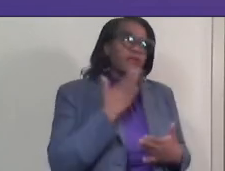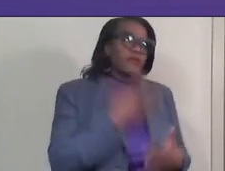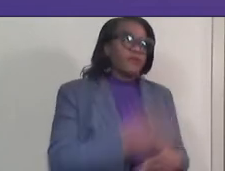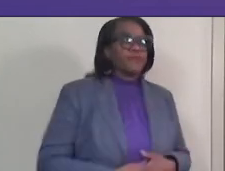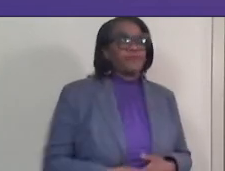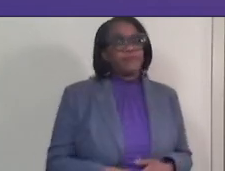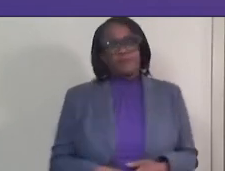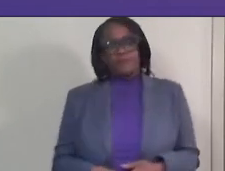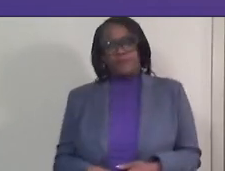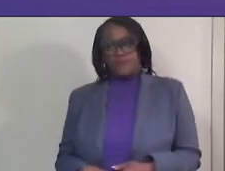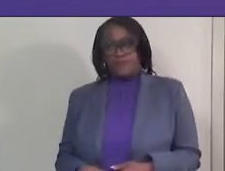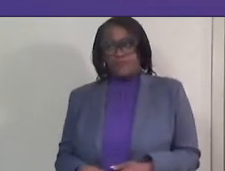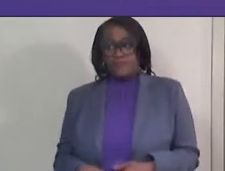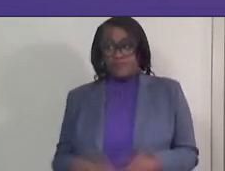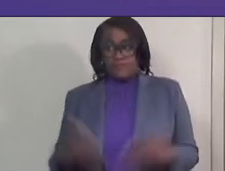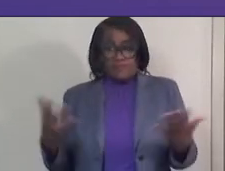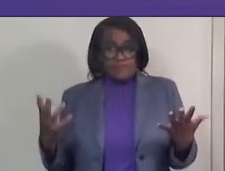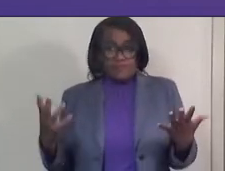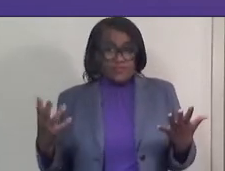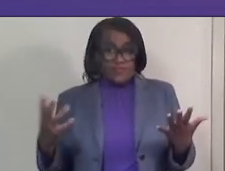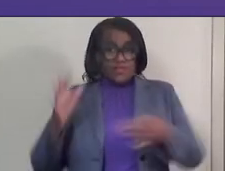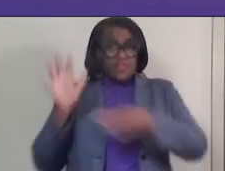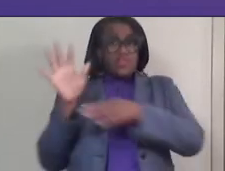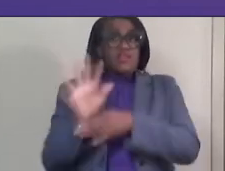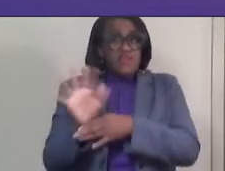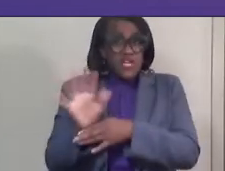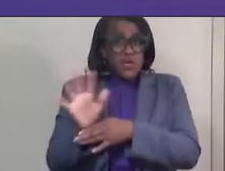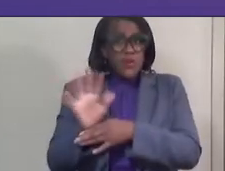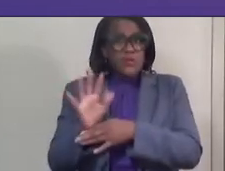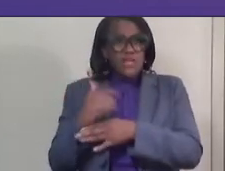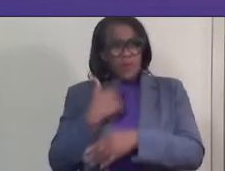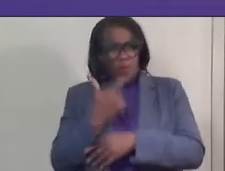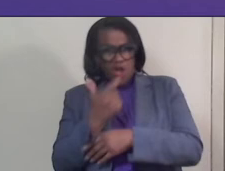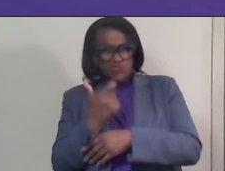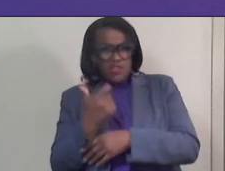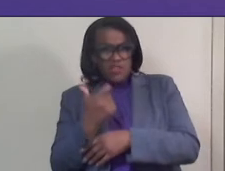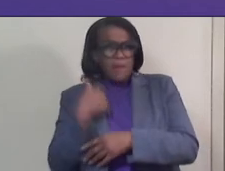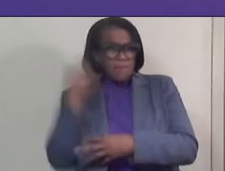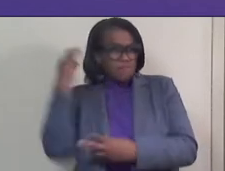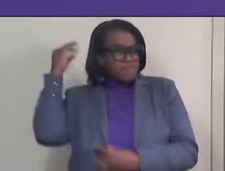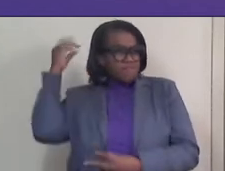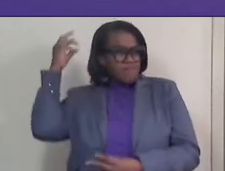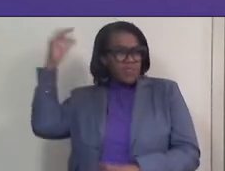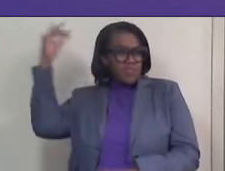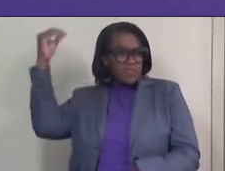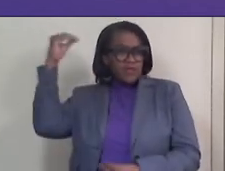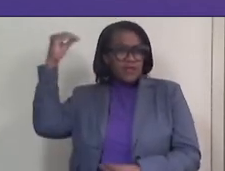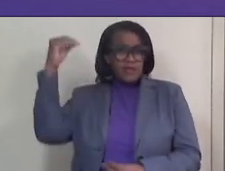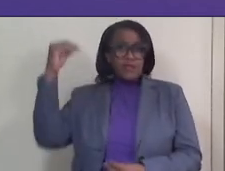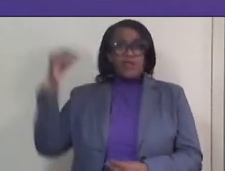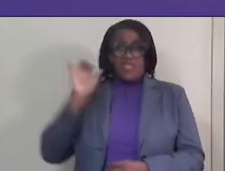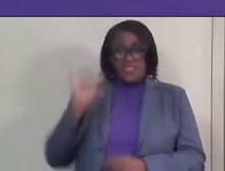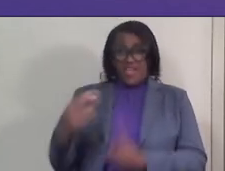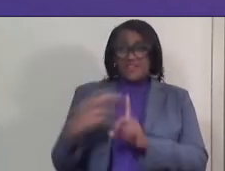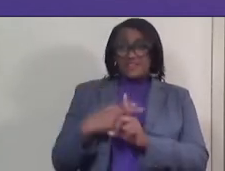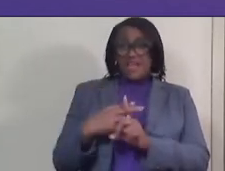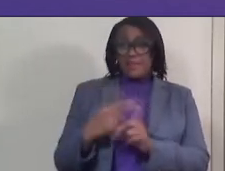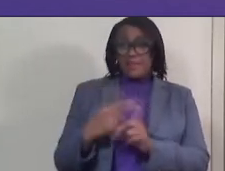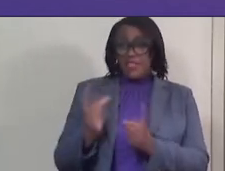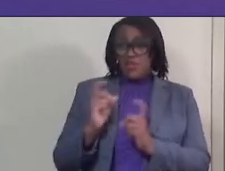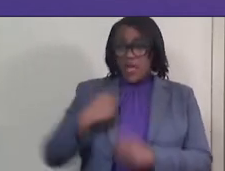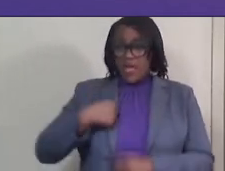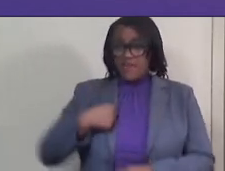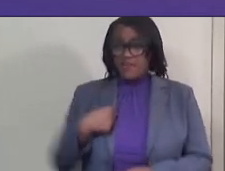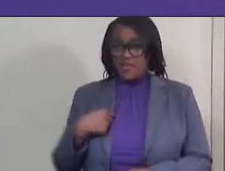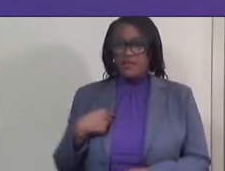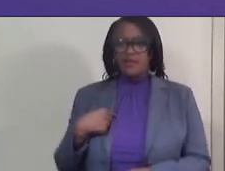When I'm looking at the videos, I'm thinking about how in the assignment that you gave me,